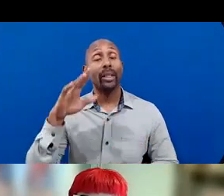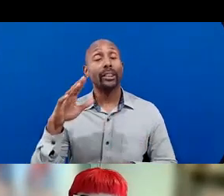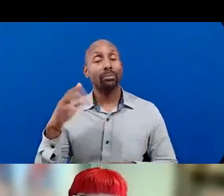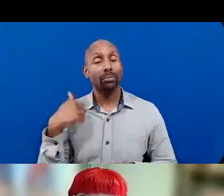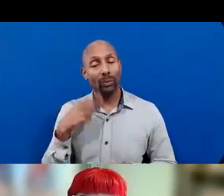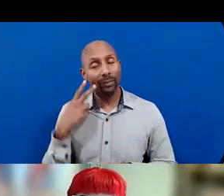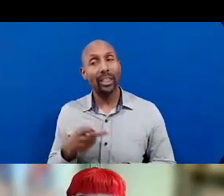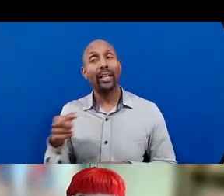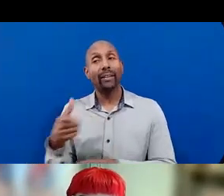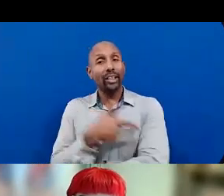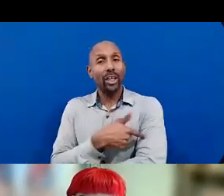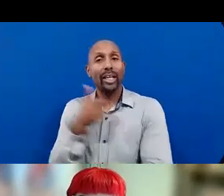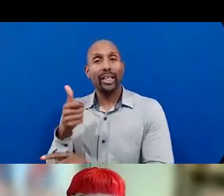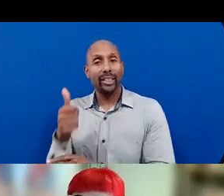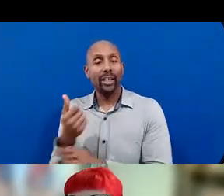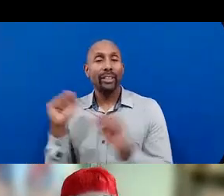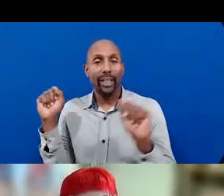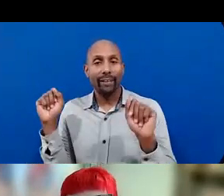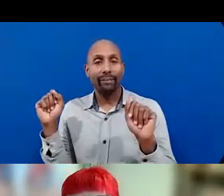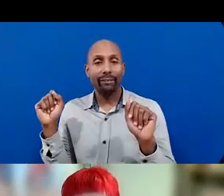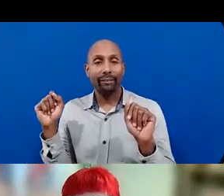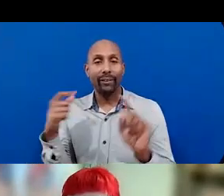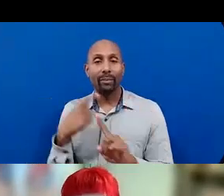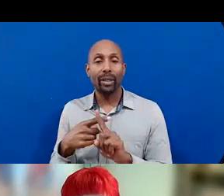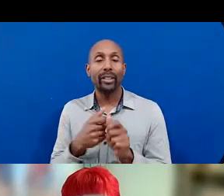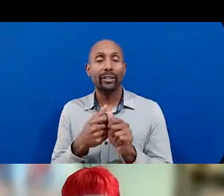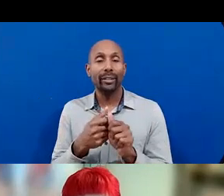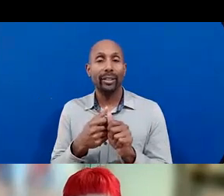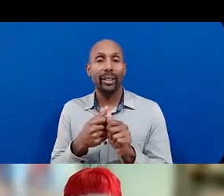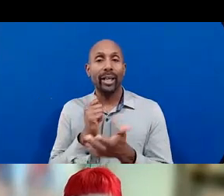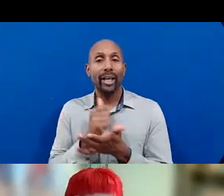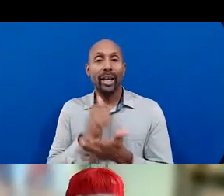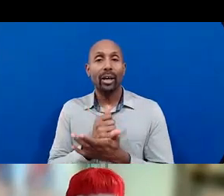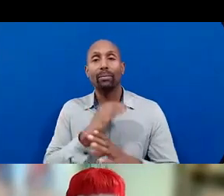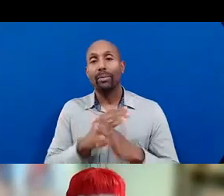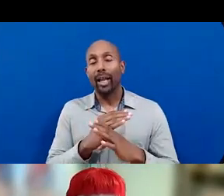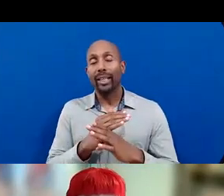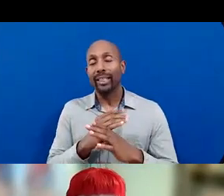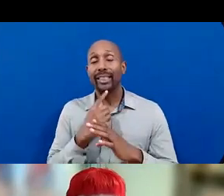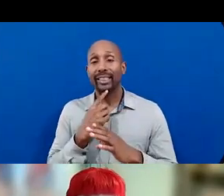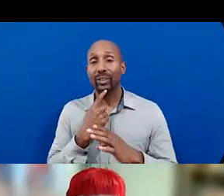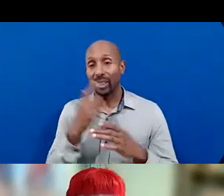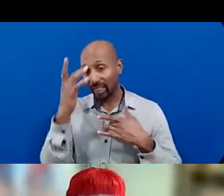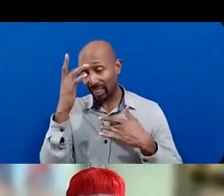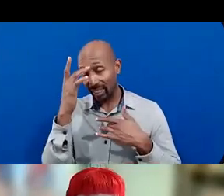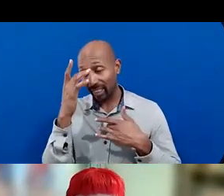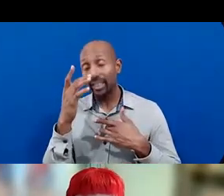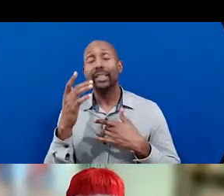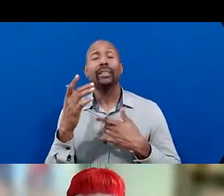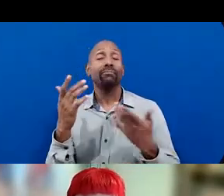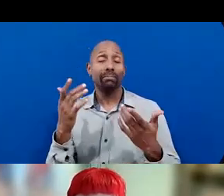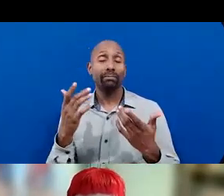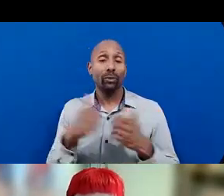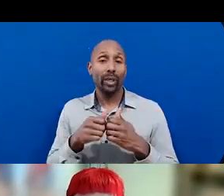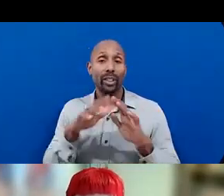have prevented, and they prevent serious illness in children. I know sometimes people say like, oh, well, kids